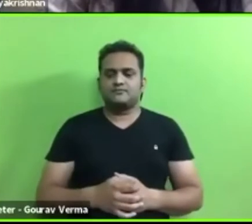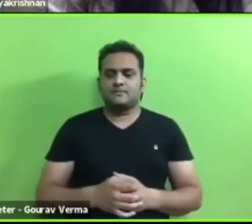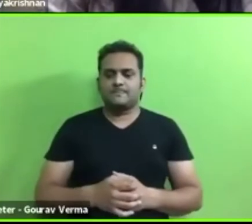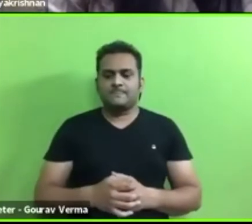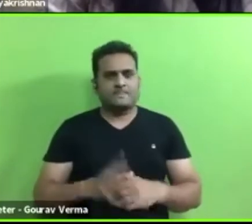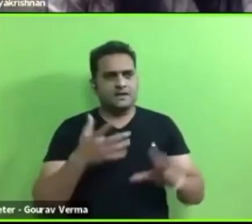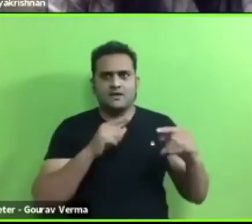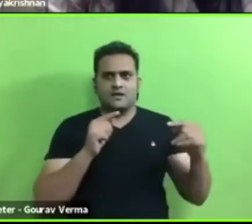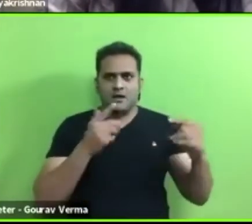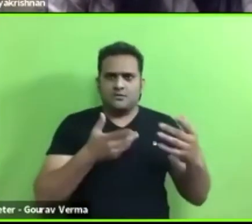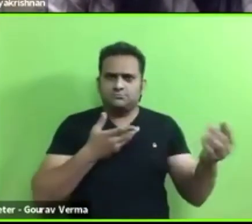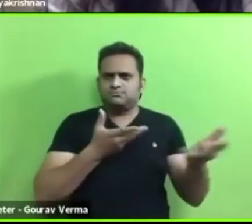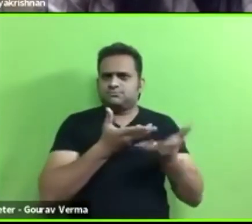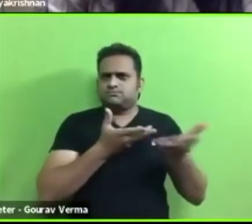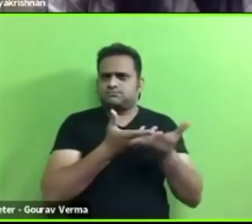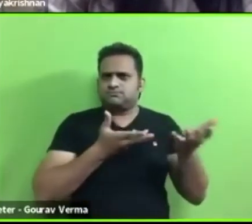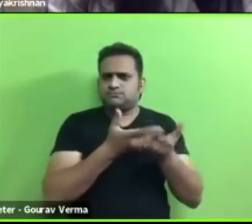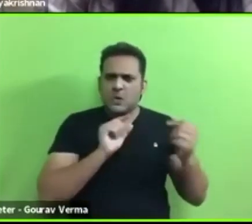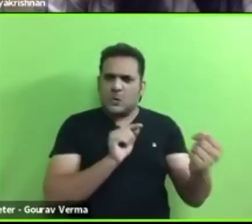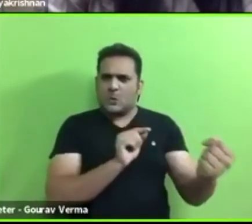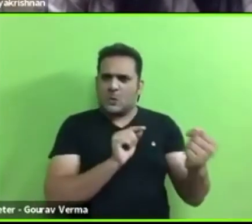debate, in this whole conversation about